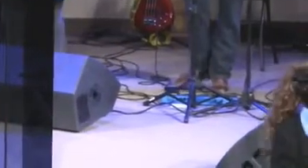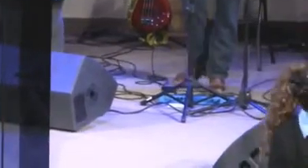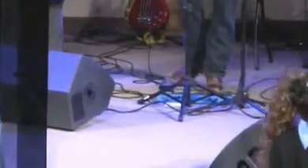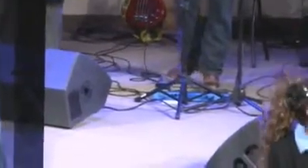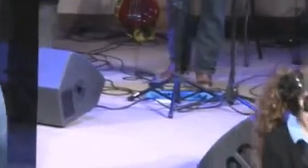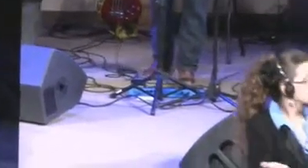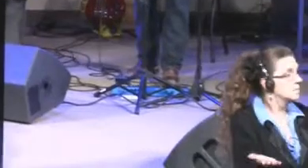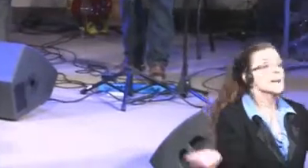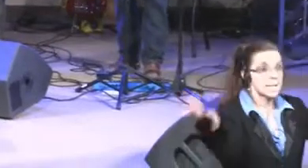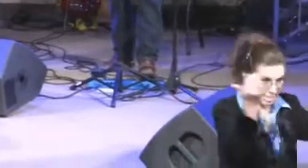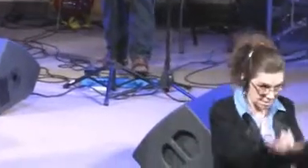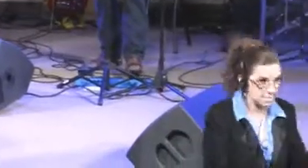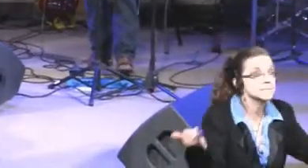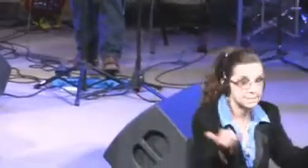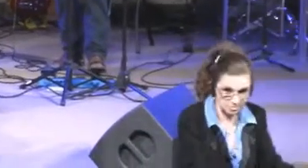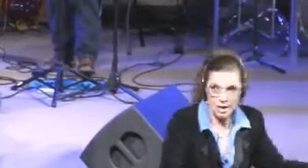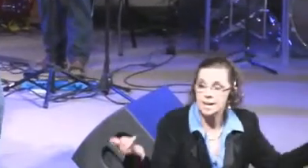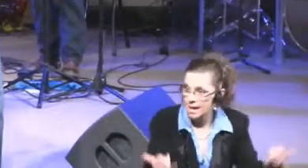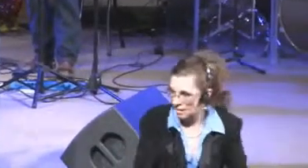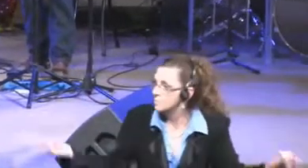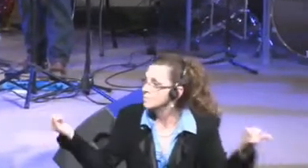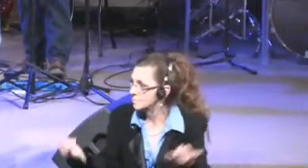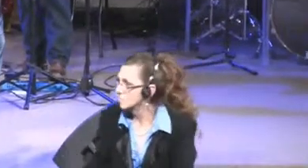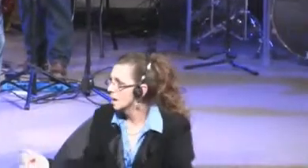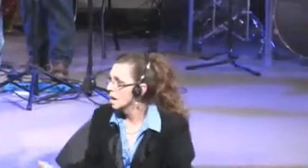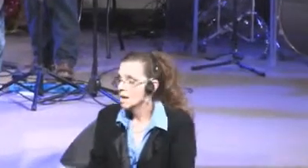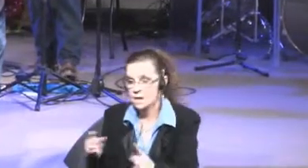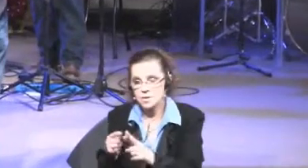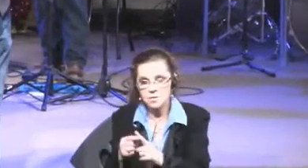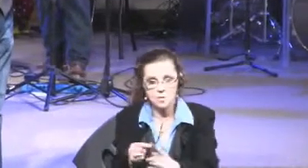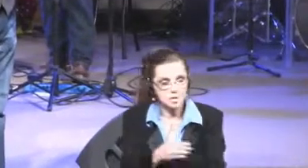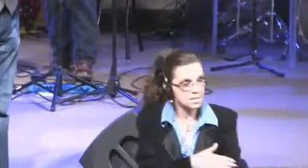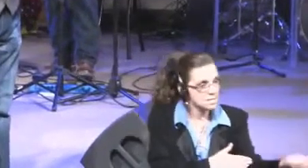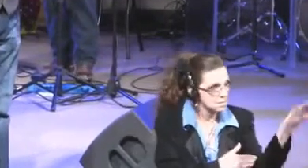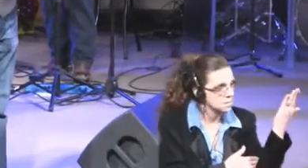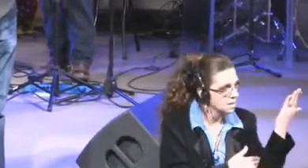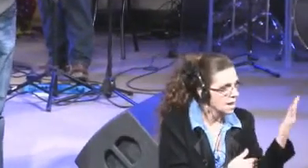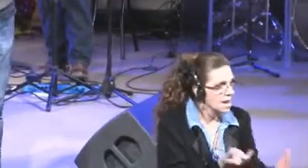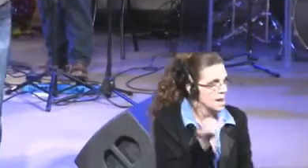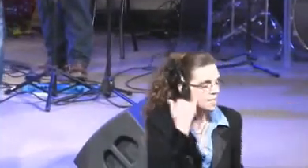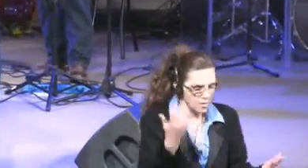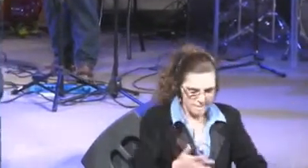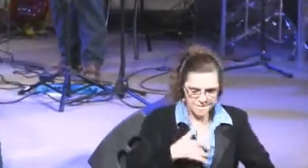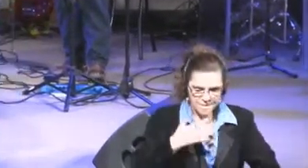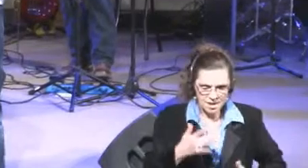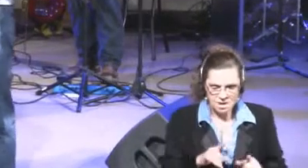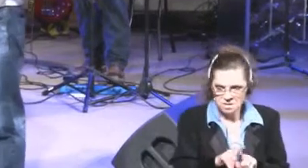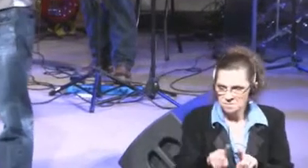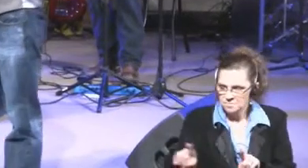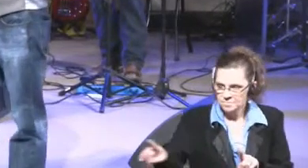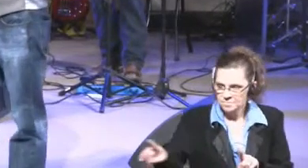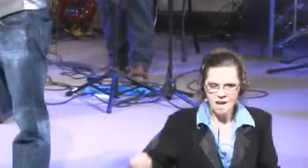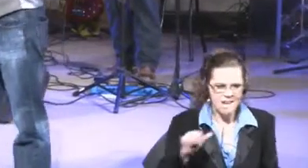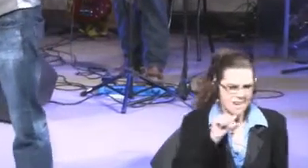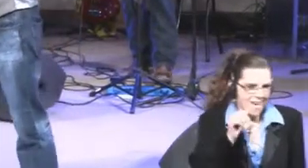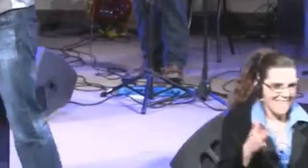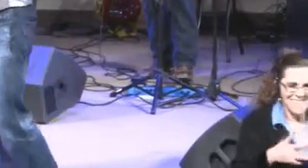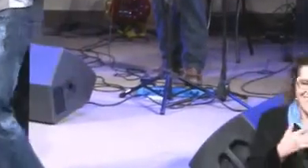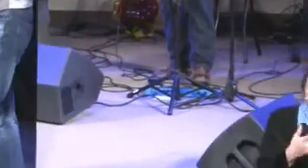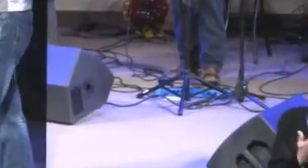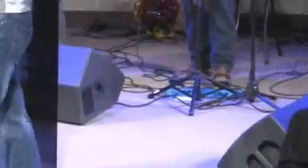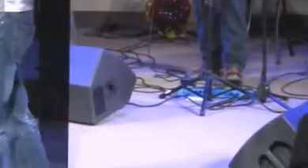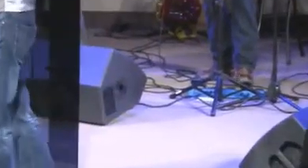up, today is that day. Amen. The word of the Lord is to us this morning. If you're feeling distance from the Lord, if you're not feeling like you're